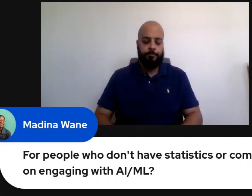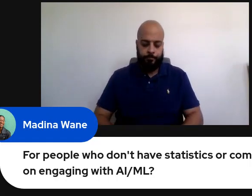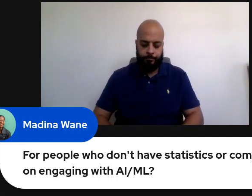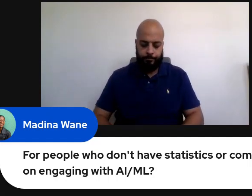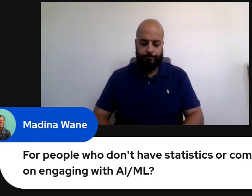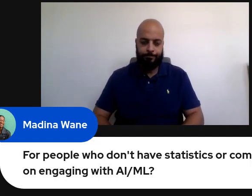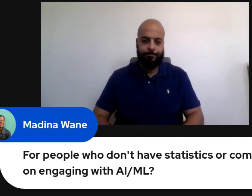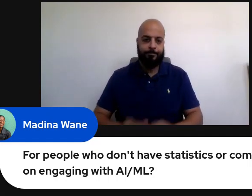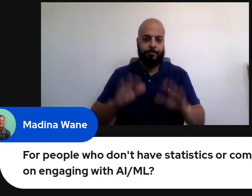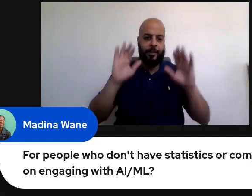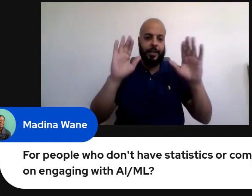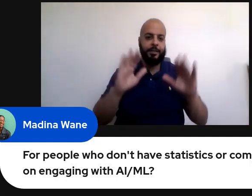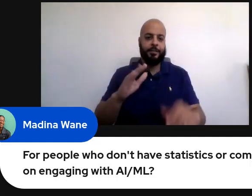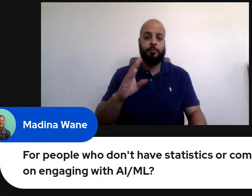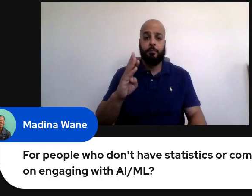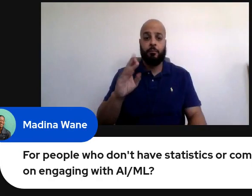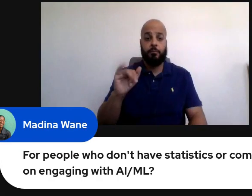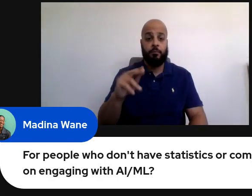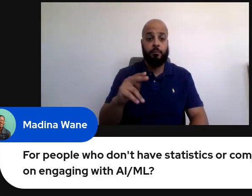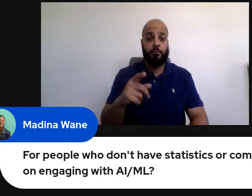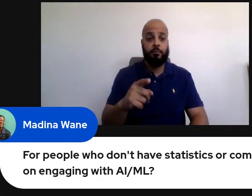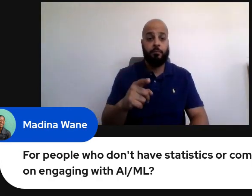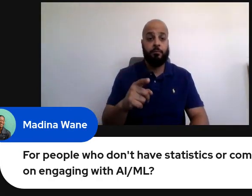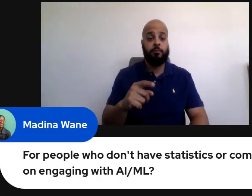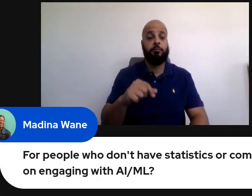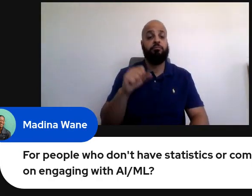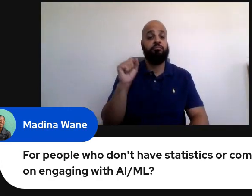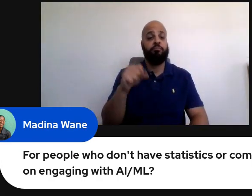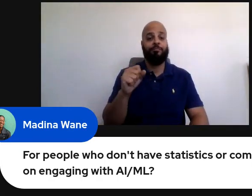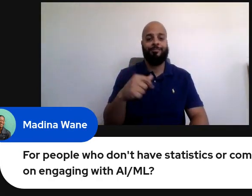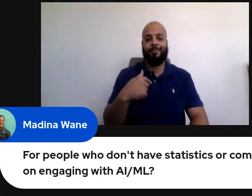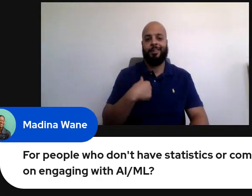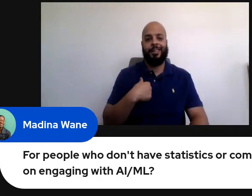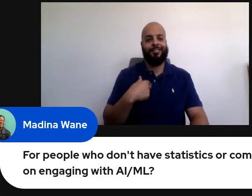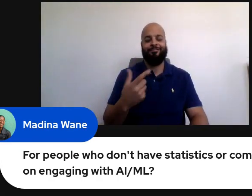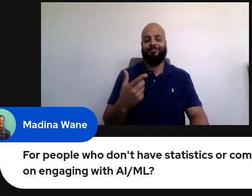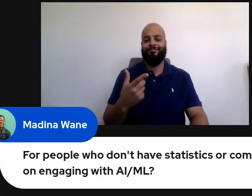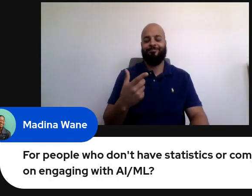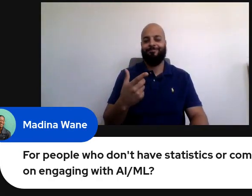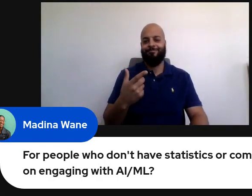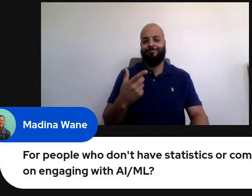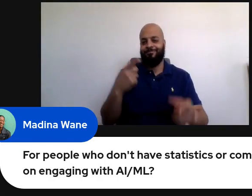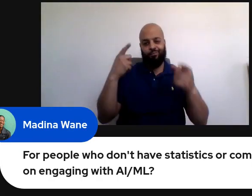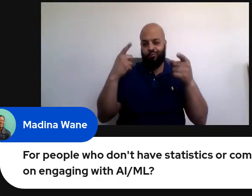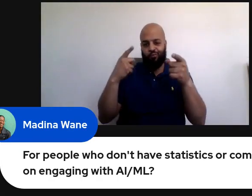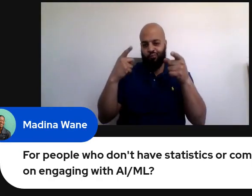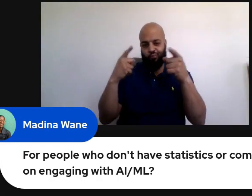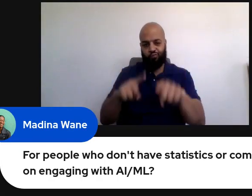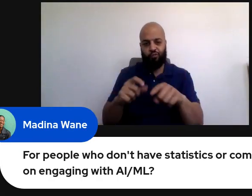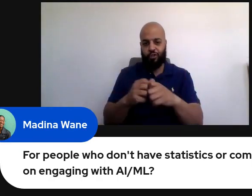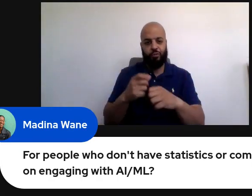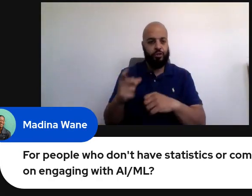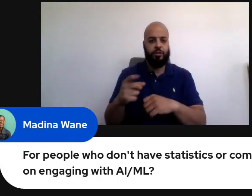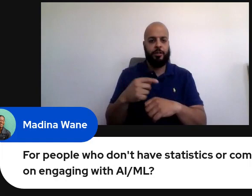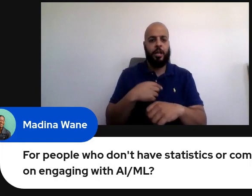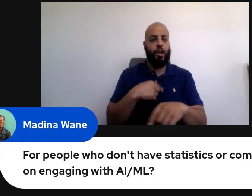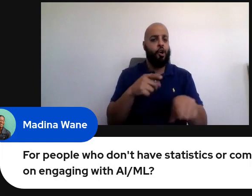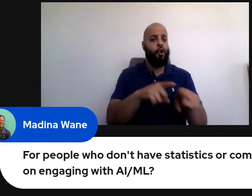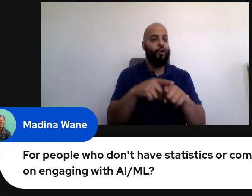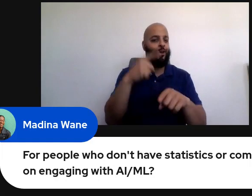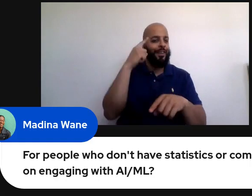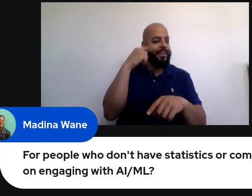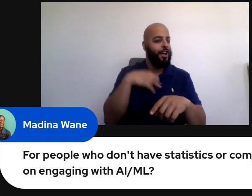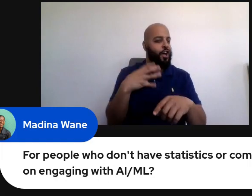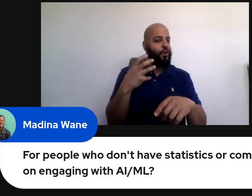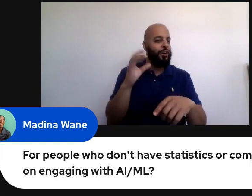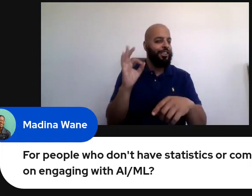Excellent. Bryan? Yeah, I echo all of that. I also think that if I could suggest one